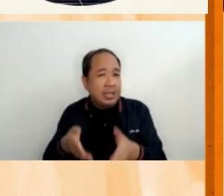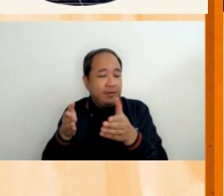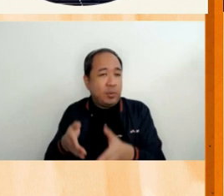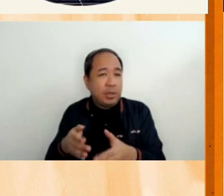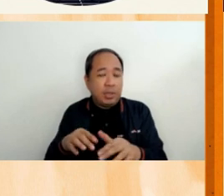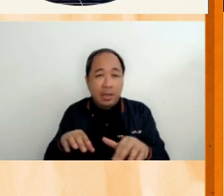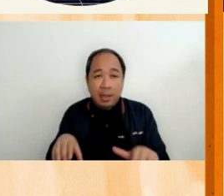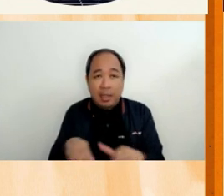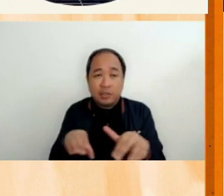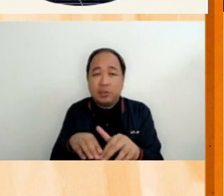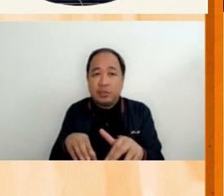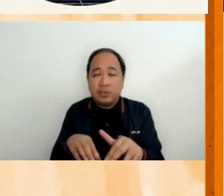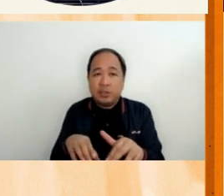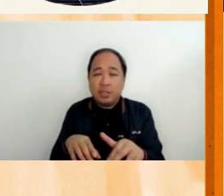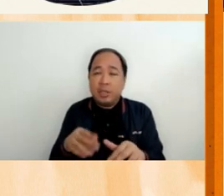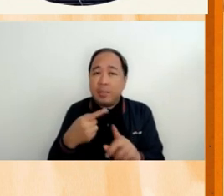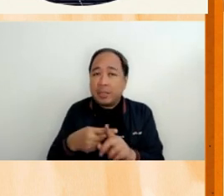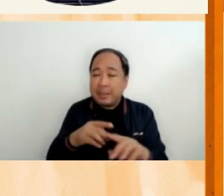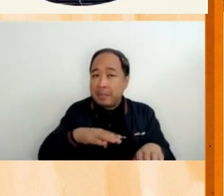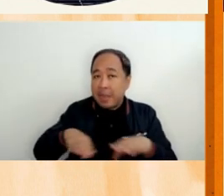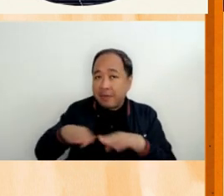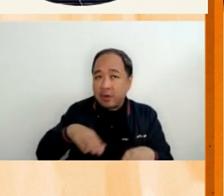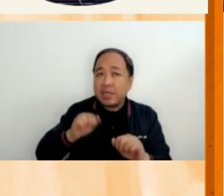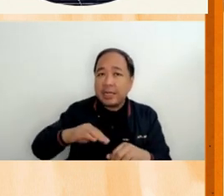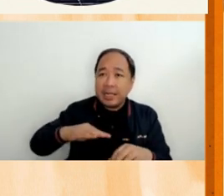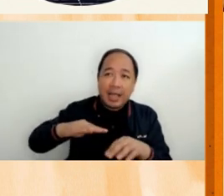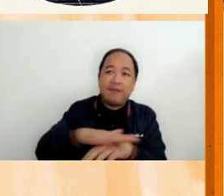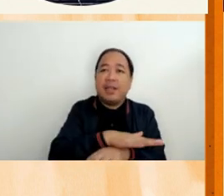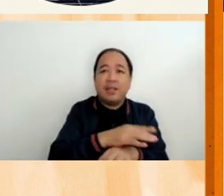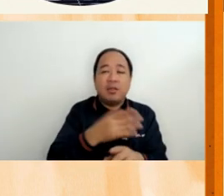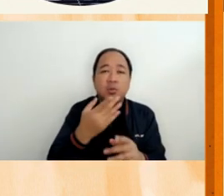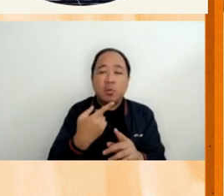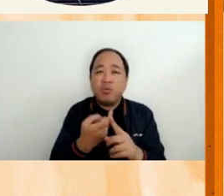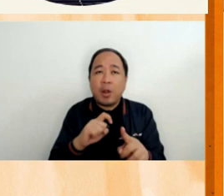individuals' actions and behaviors affect those around them.